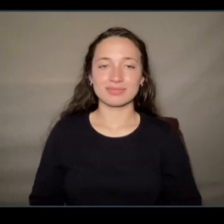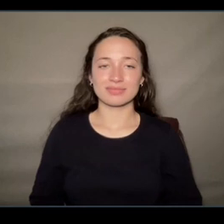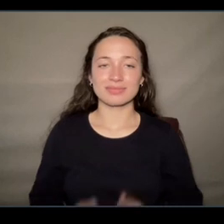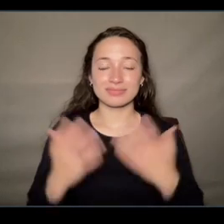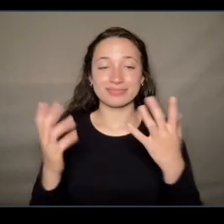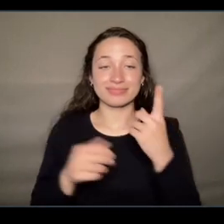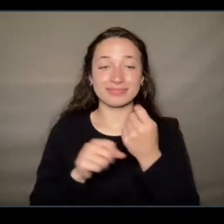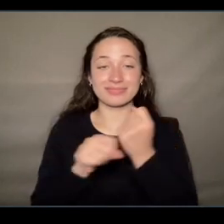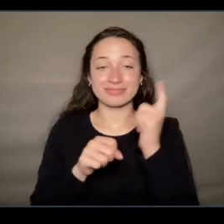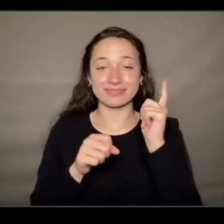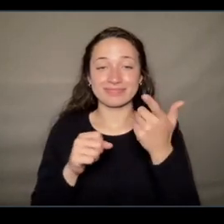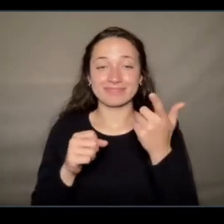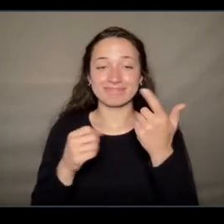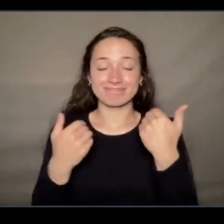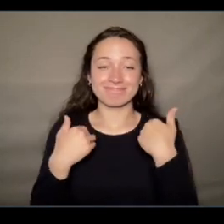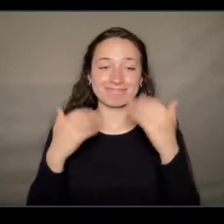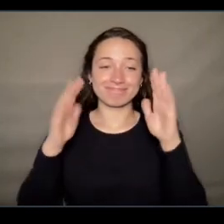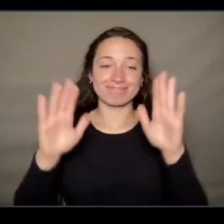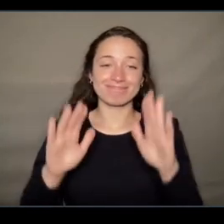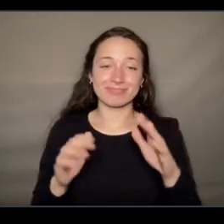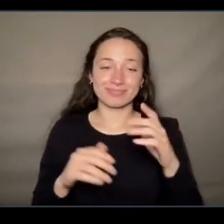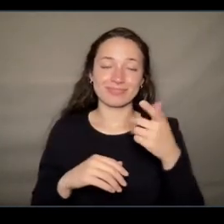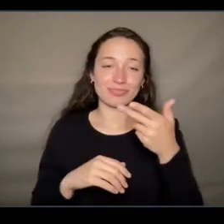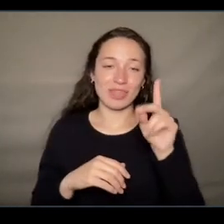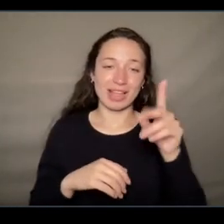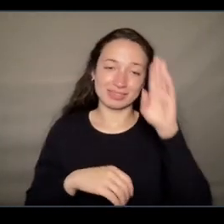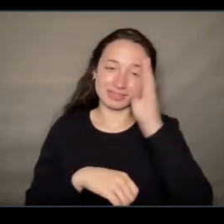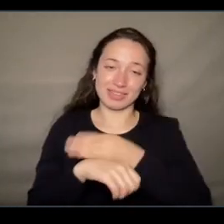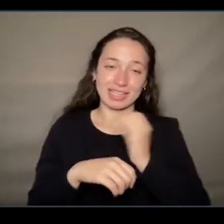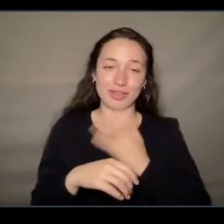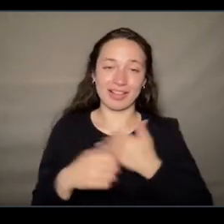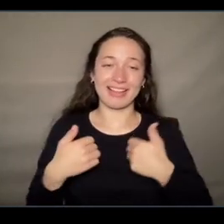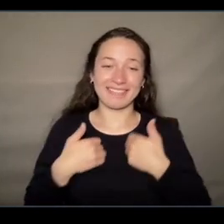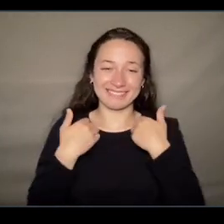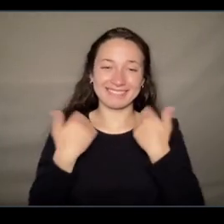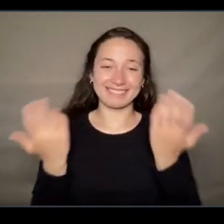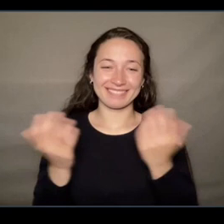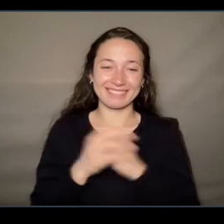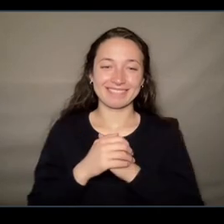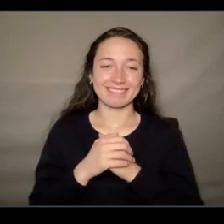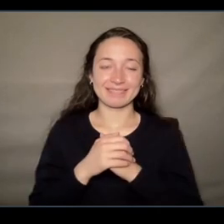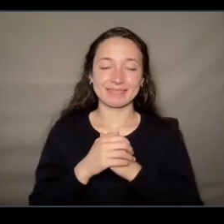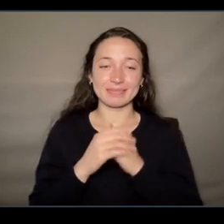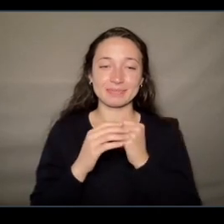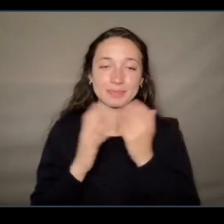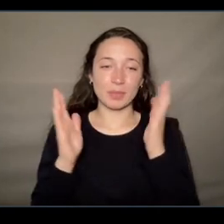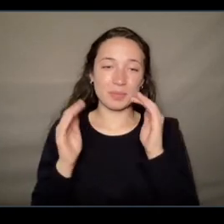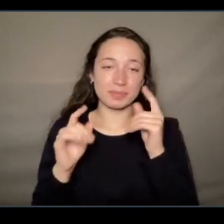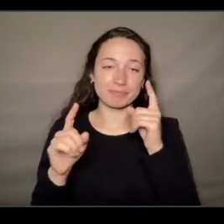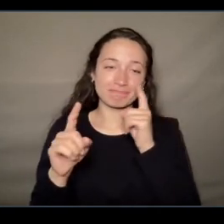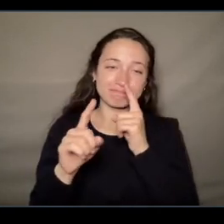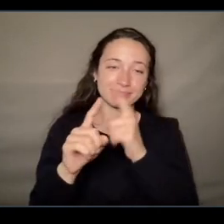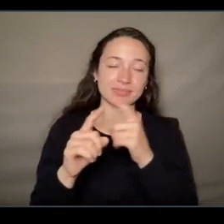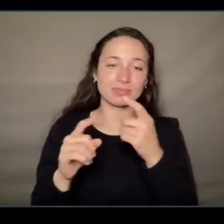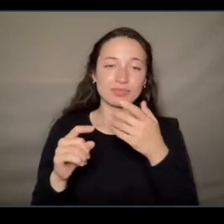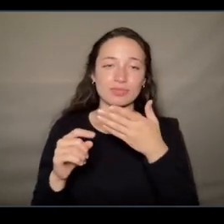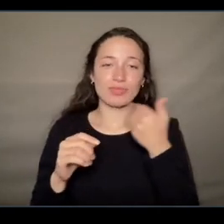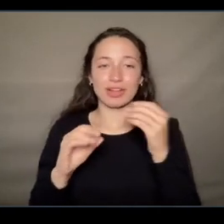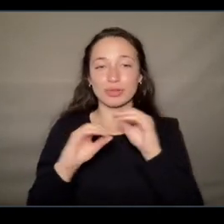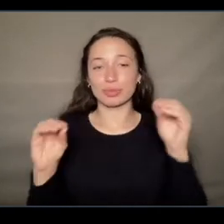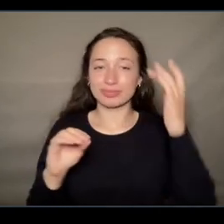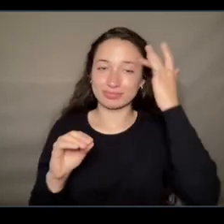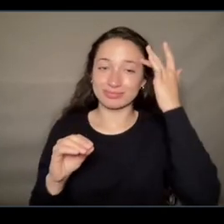So now a year later, we have a marvelous grandson in our life, and hopefully we're heading toward